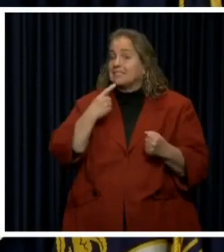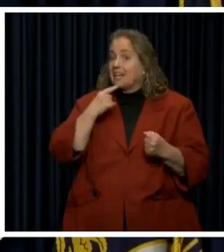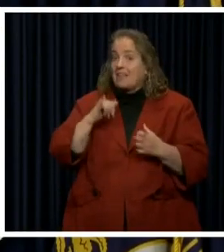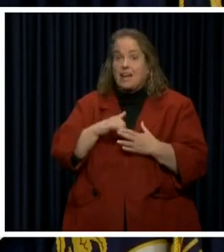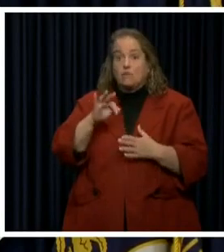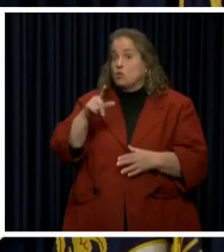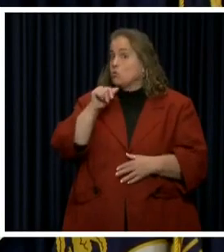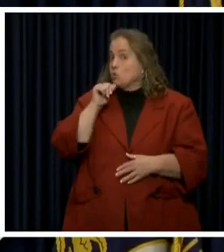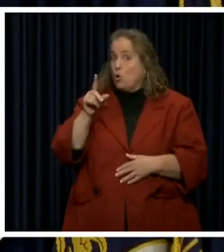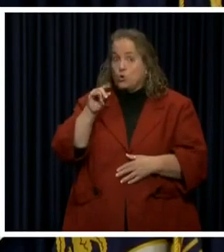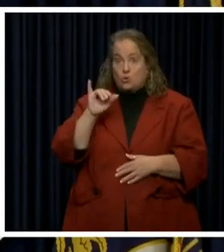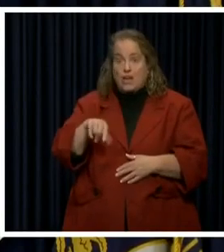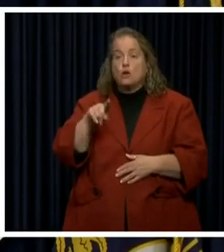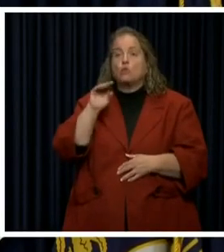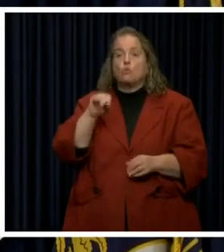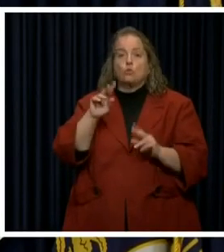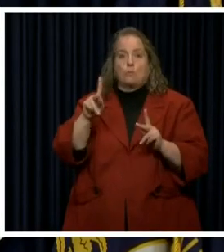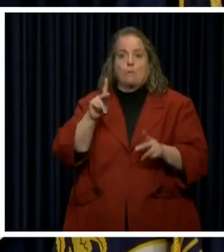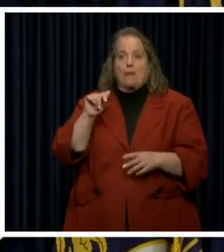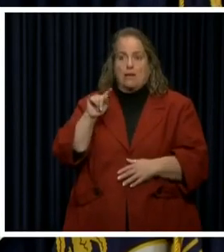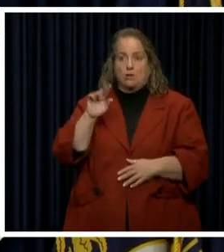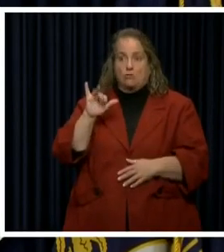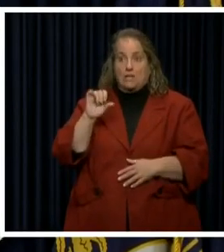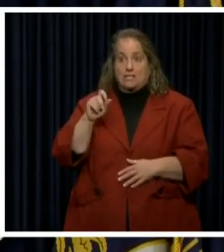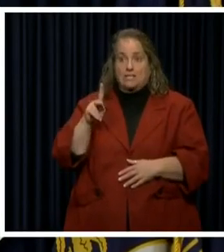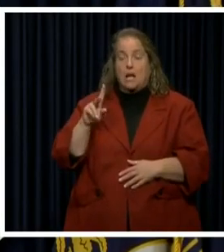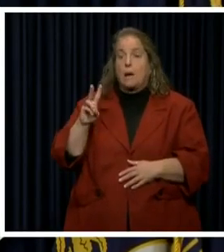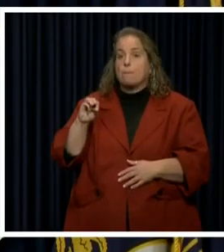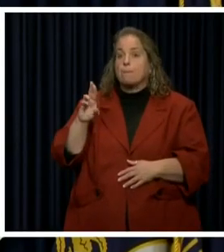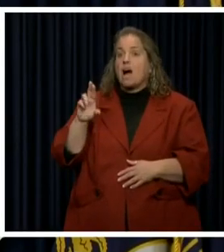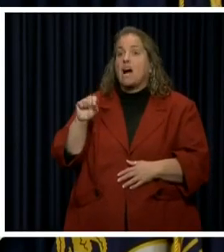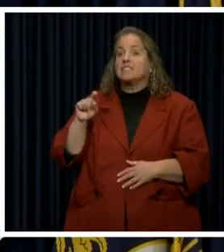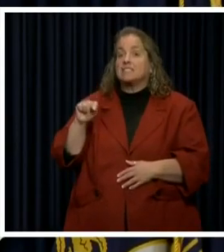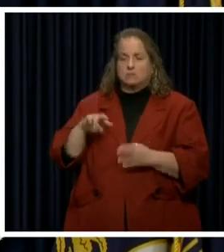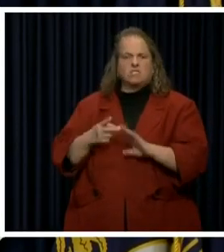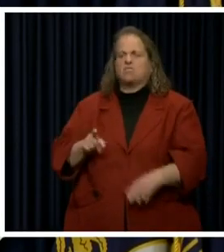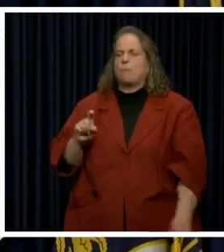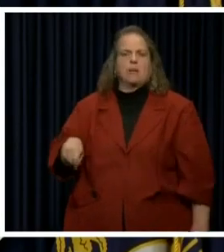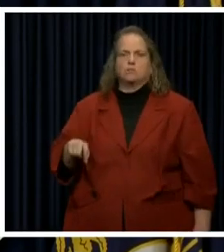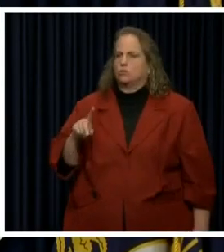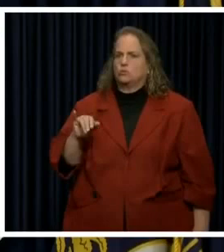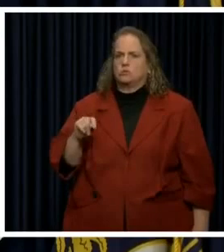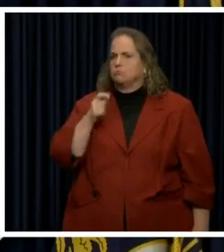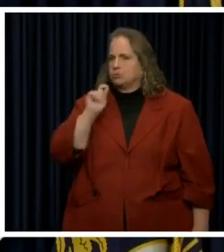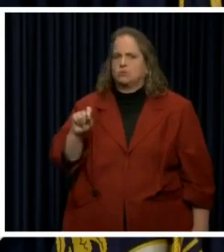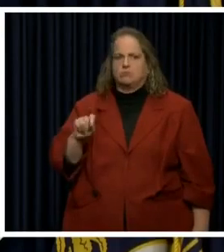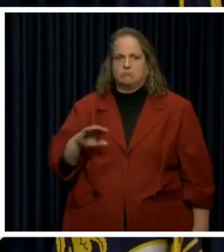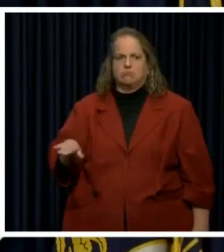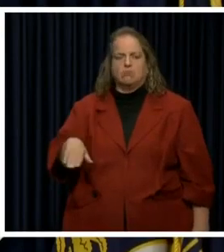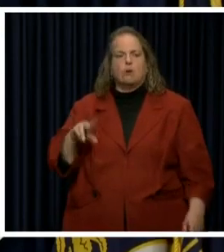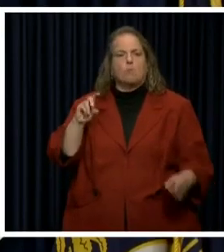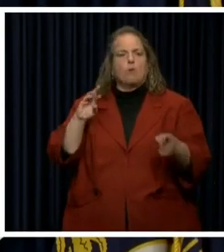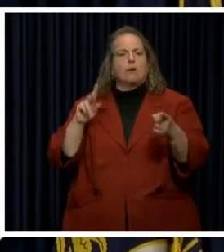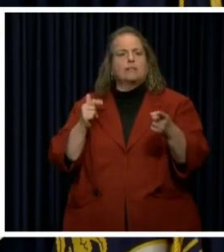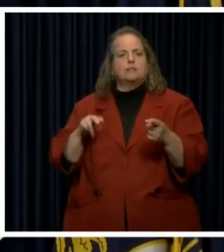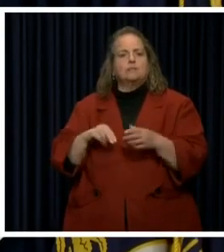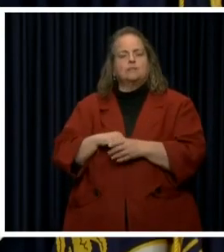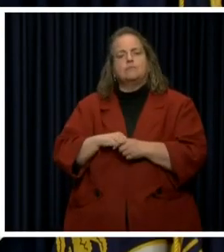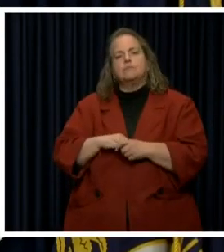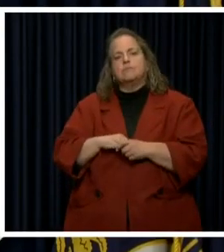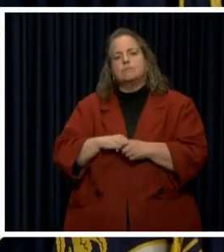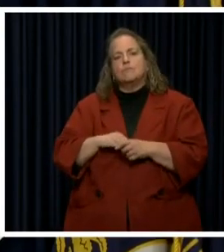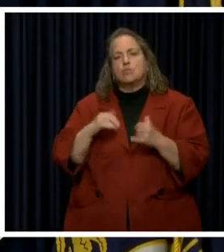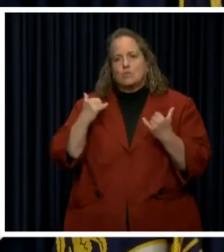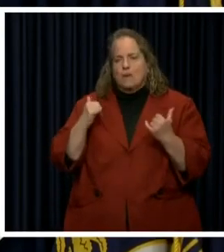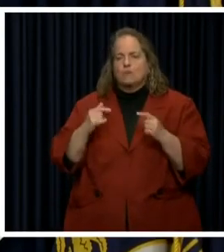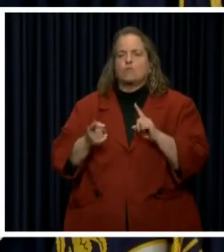you don't do that, you're putting your people at risk. Must means you need to do it. Morgan. Today was the first day that it